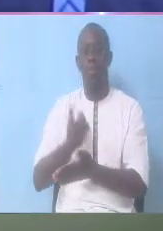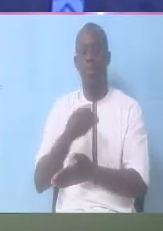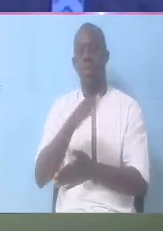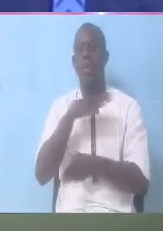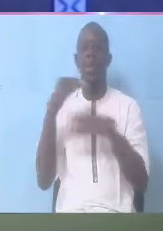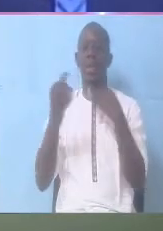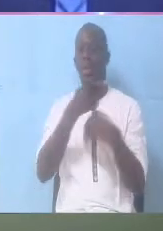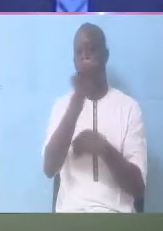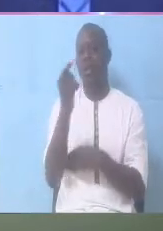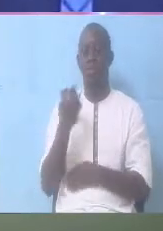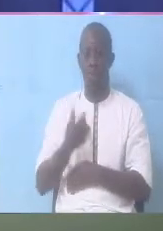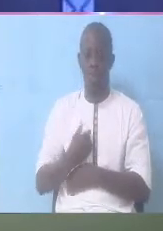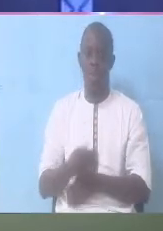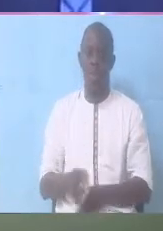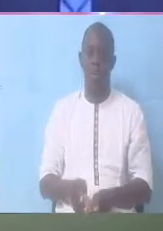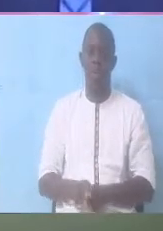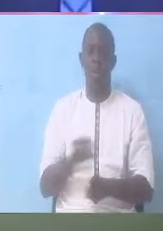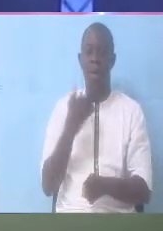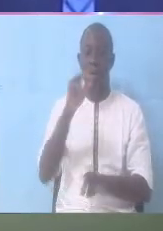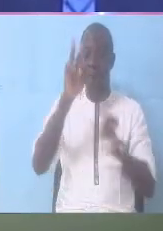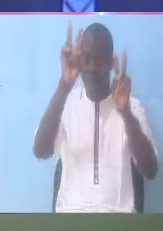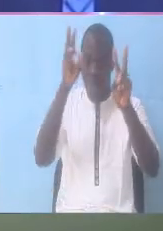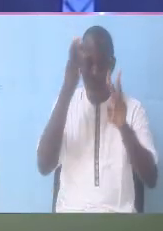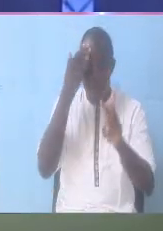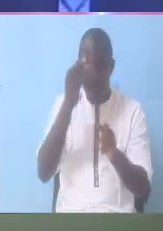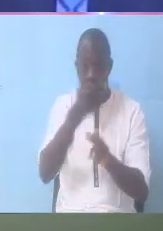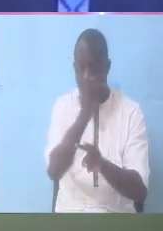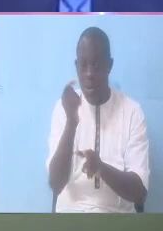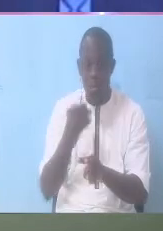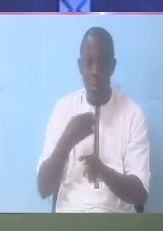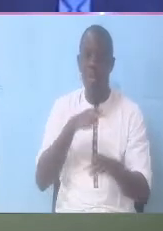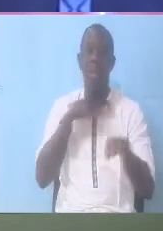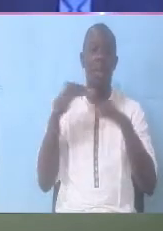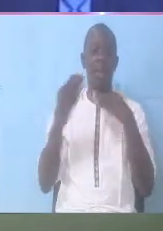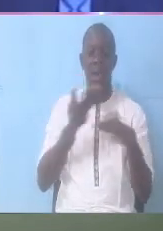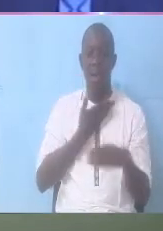did Yaya Jammeh know that they were killed?